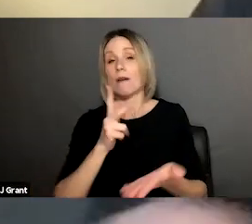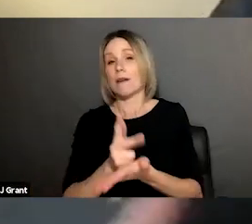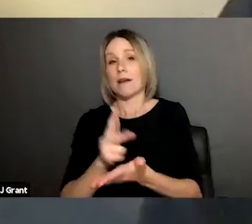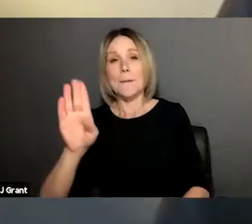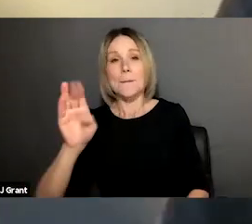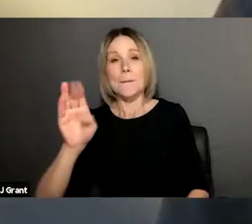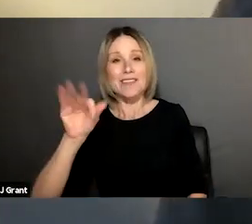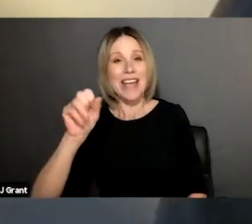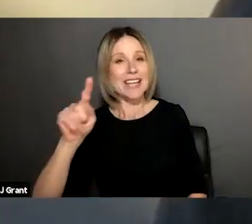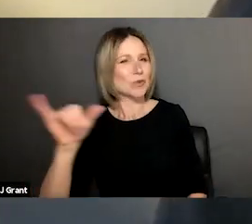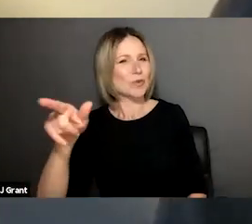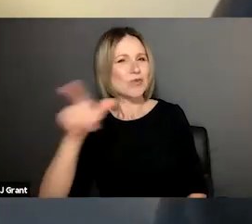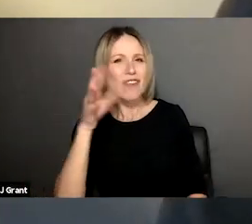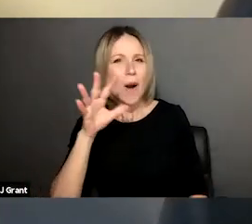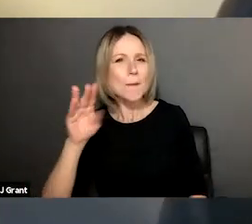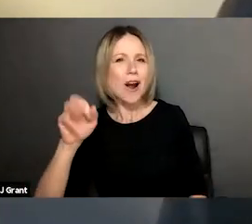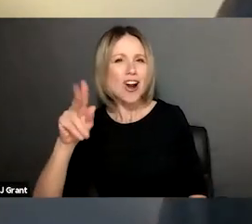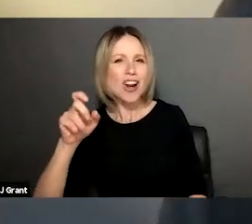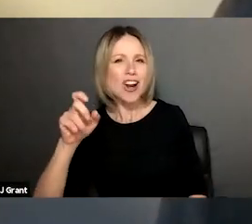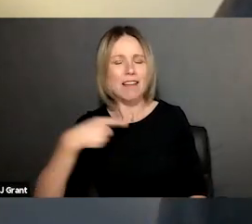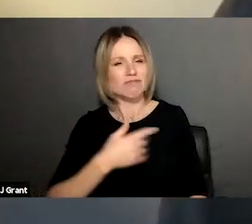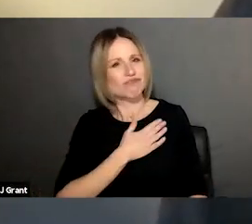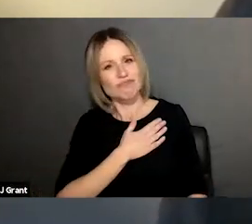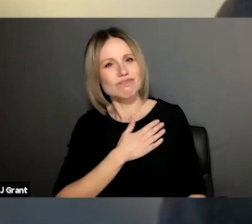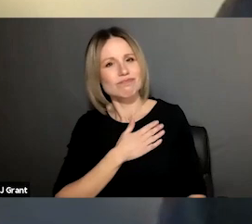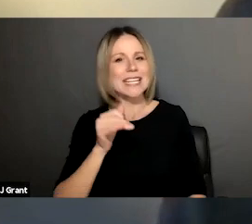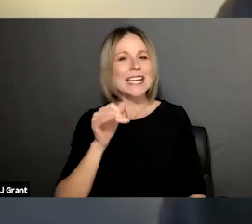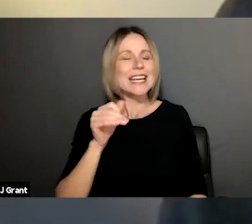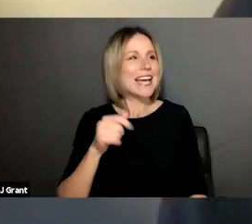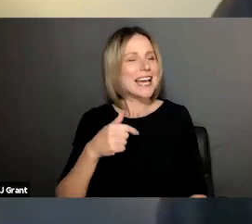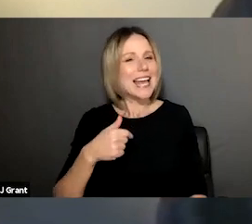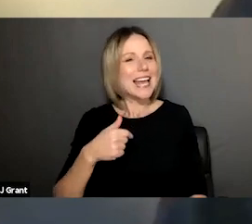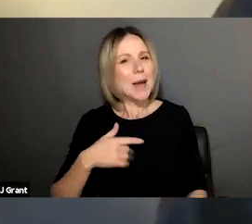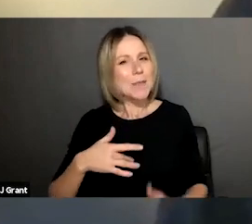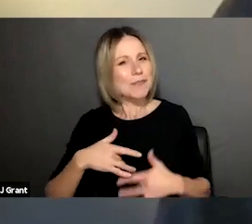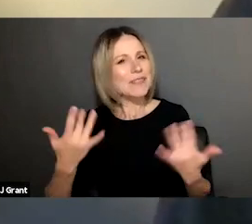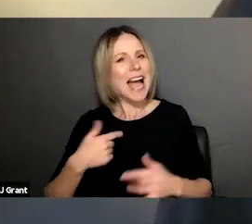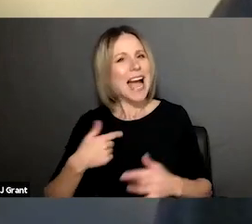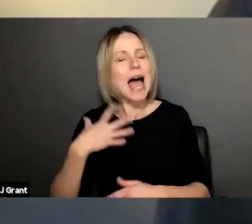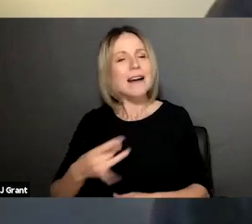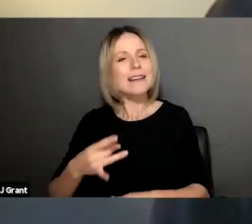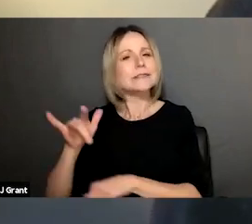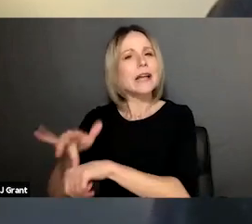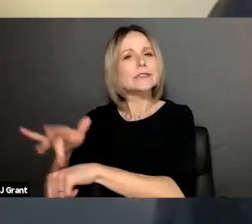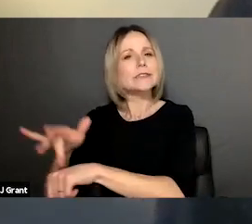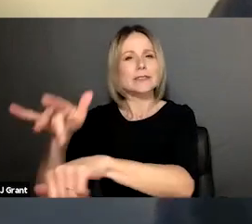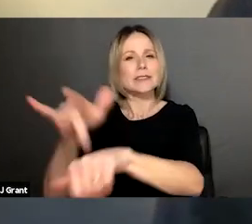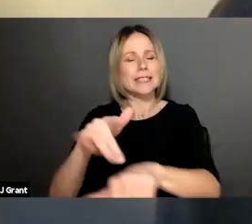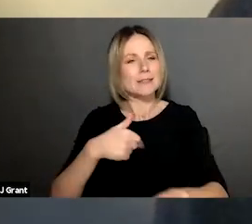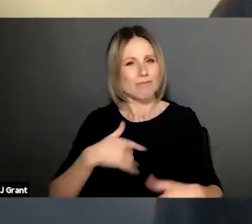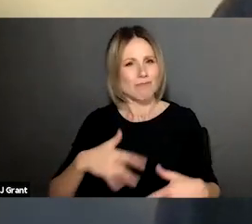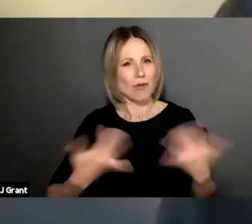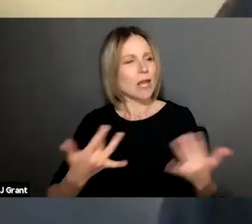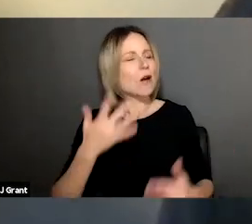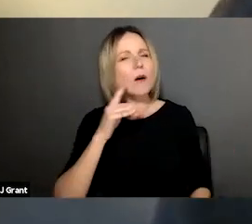can kind of work it out so that I can get to those, I'm happy. Because it's really